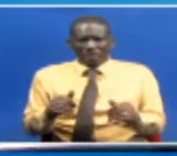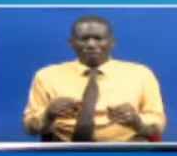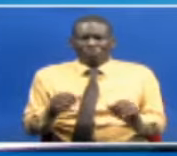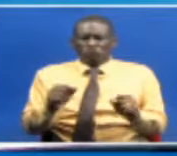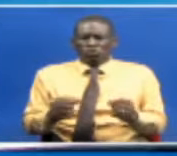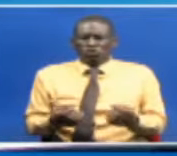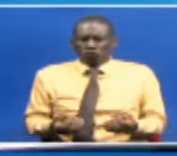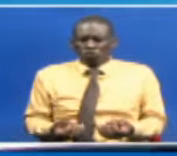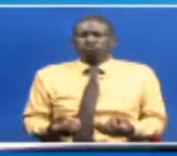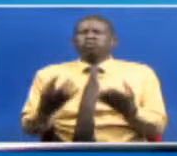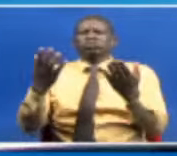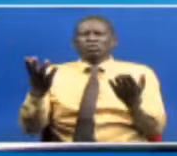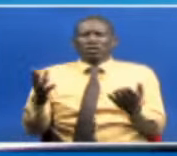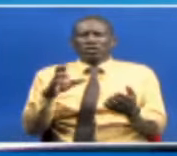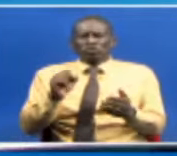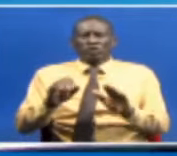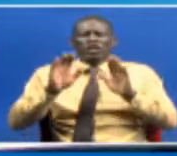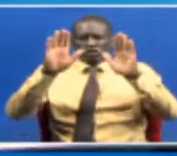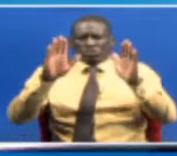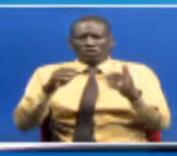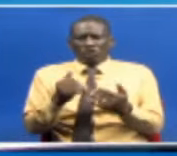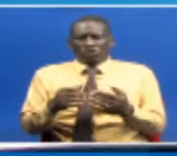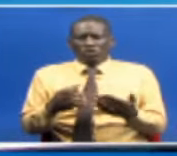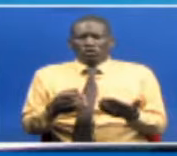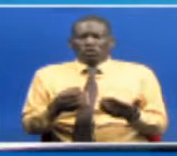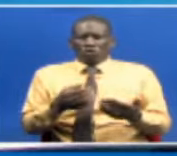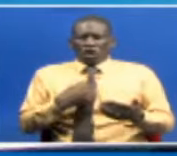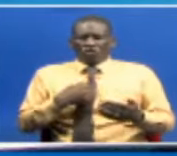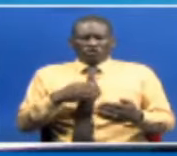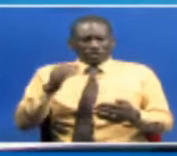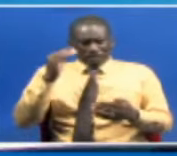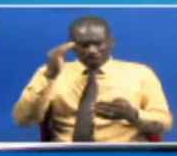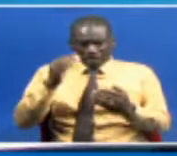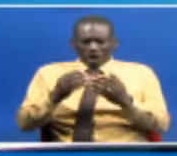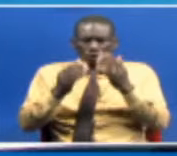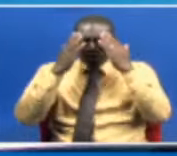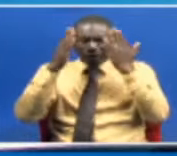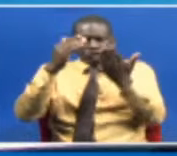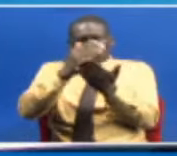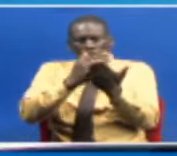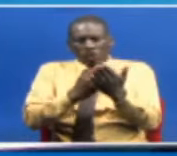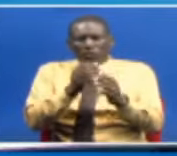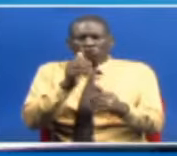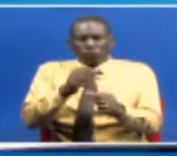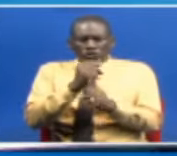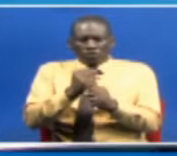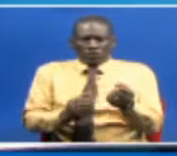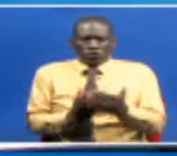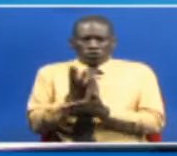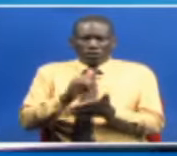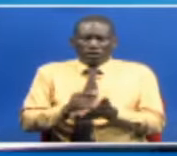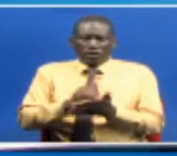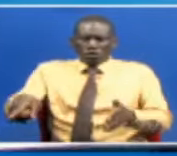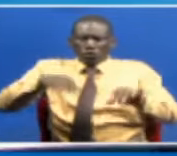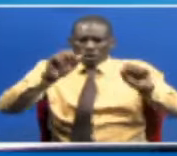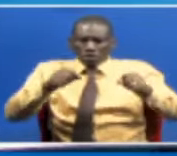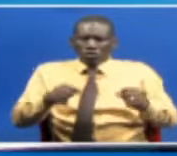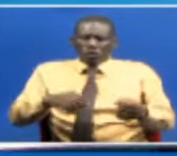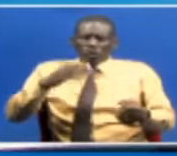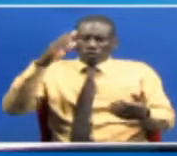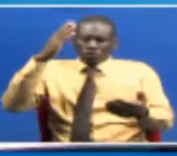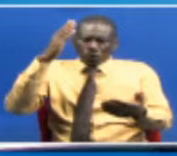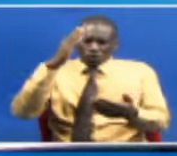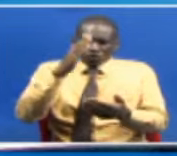And therefore, it becomes important to build in an educational program, a program which ensures that we are able to revalidate the cylinders